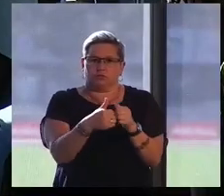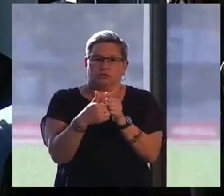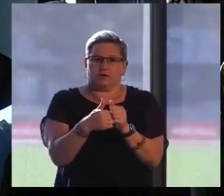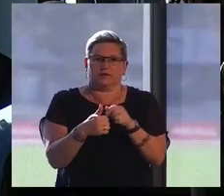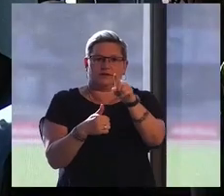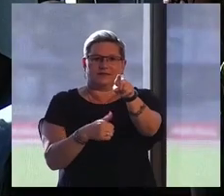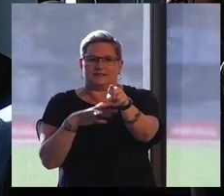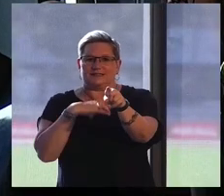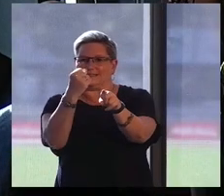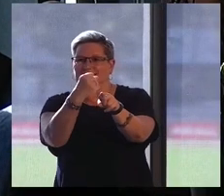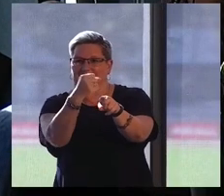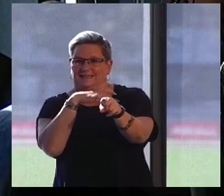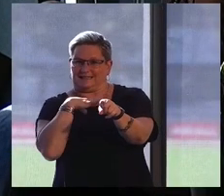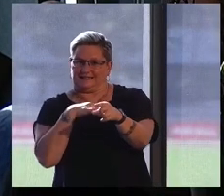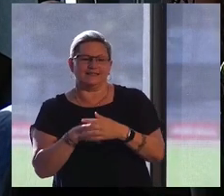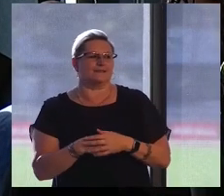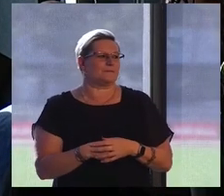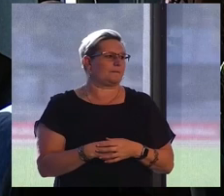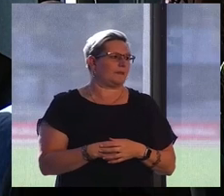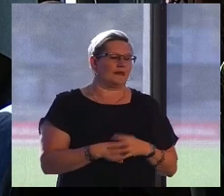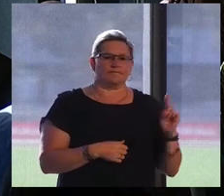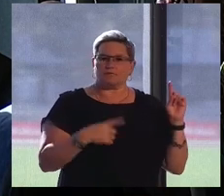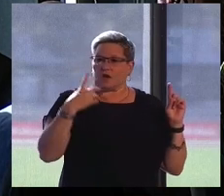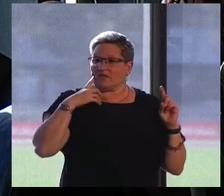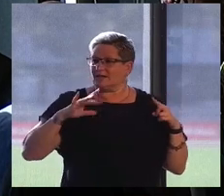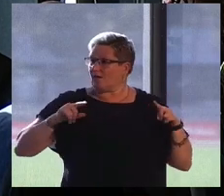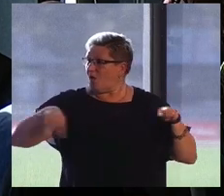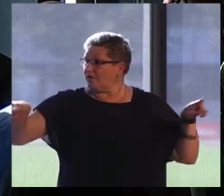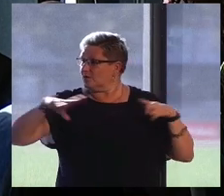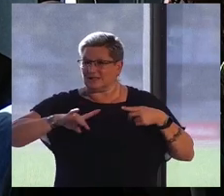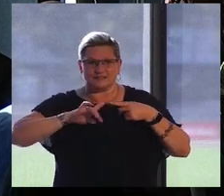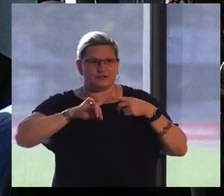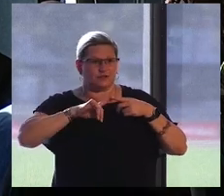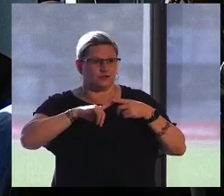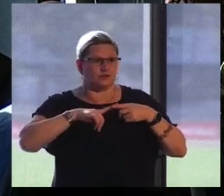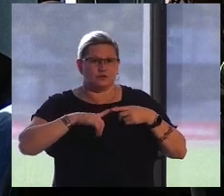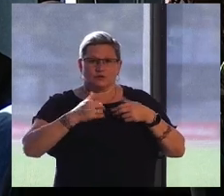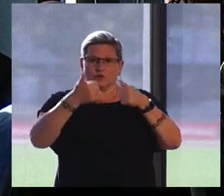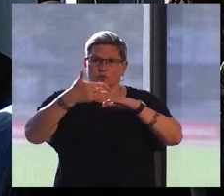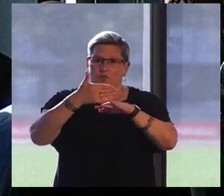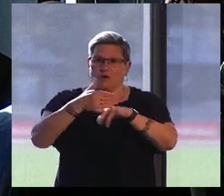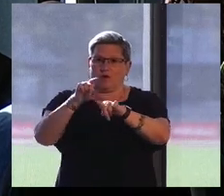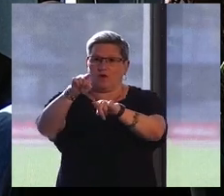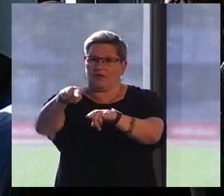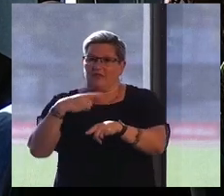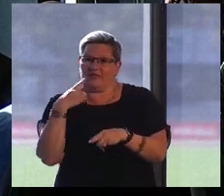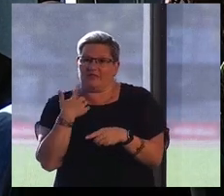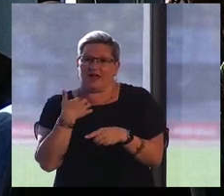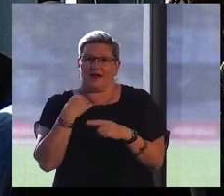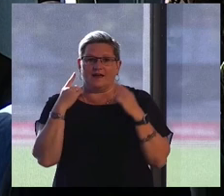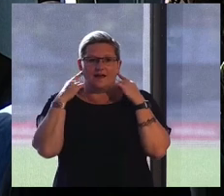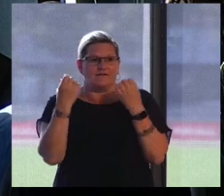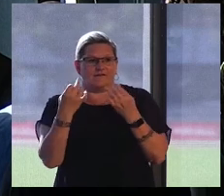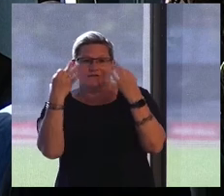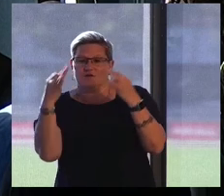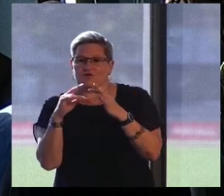And I think the last piece is just keep up the great work on the dragon. It's by bringing the visibility of these